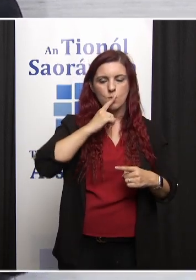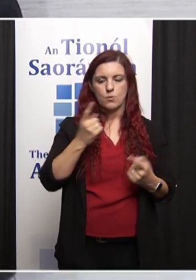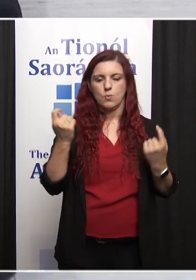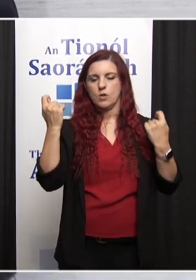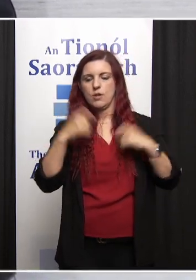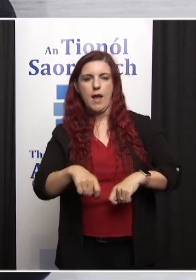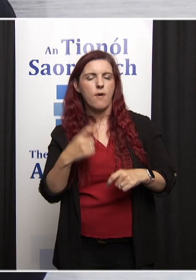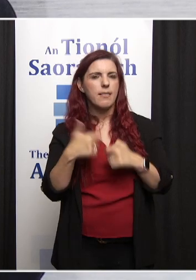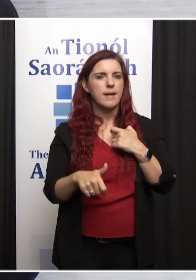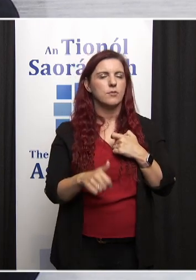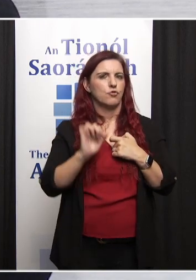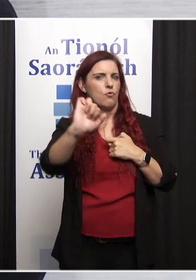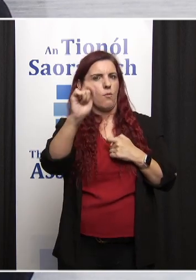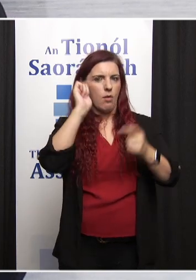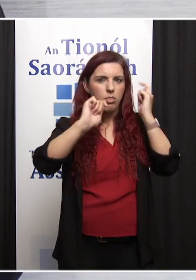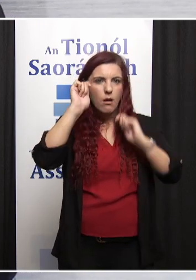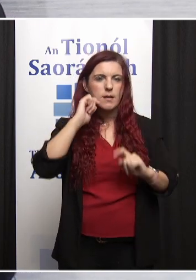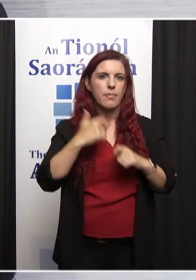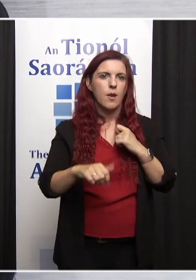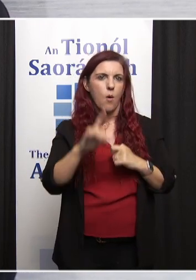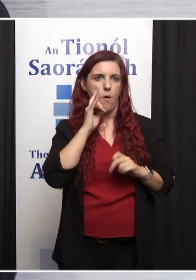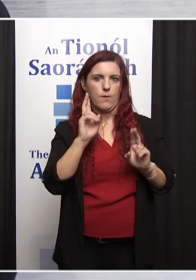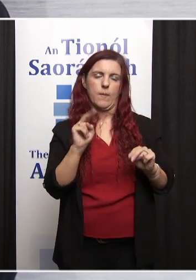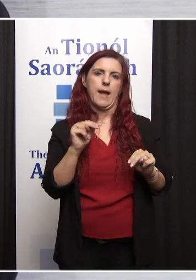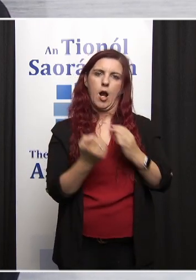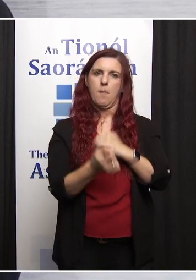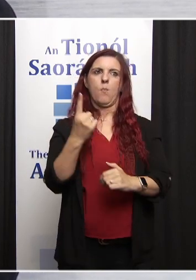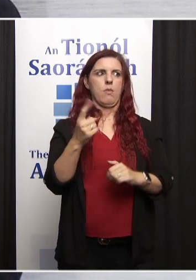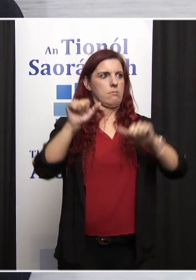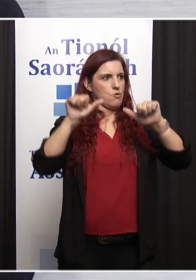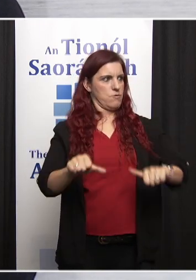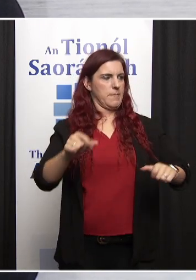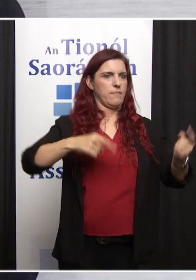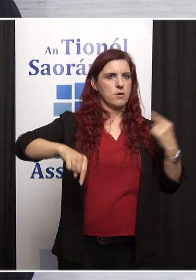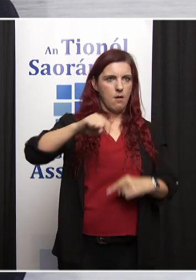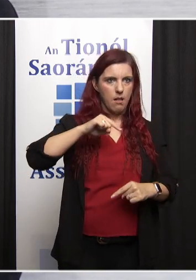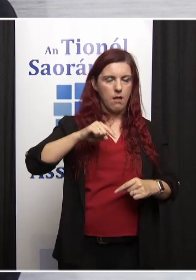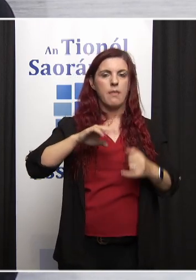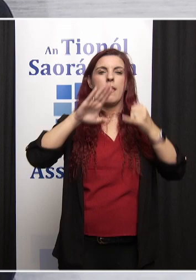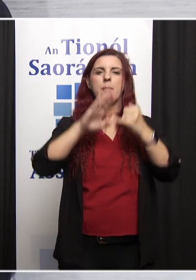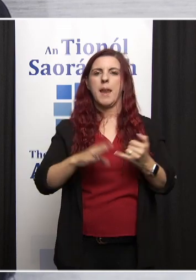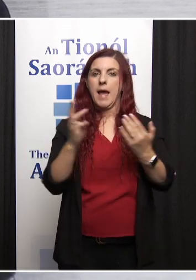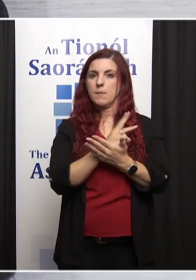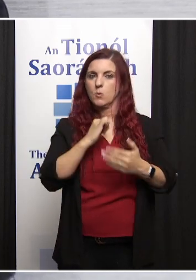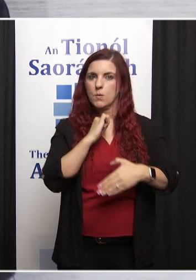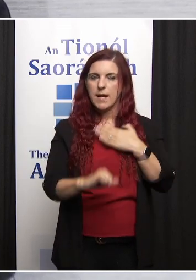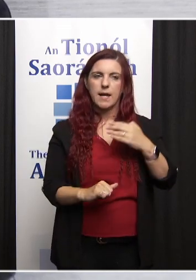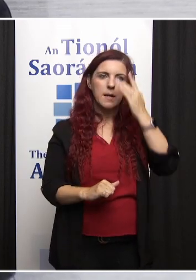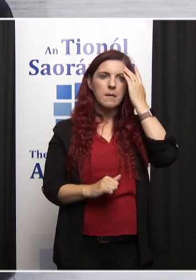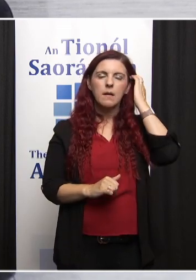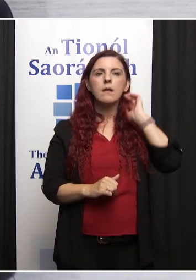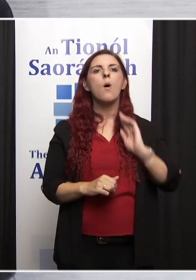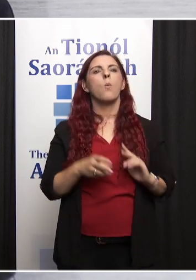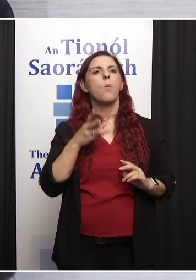and then your thoughts, and then hopefully we can come up with a consensus. And then the concluding stage of this morning will